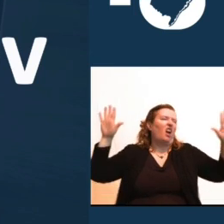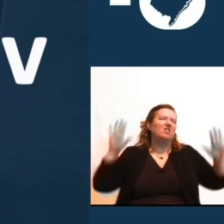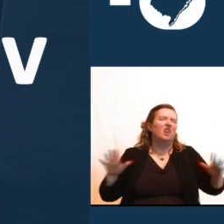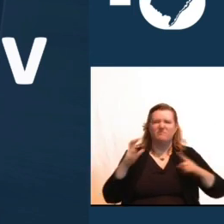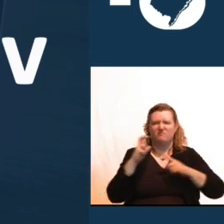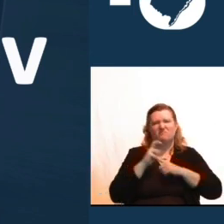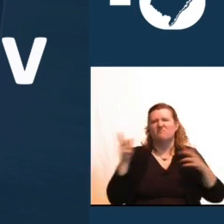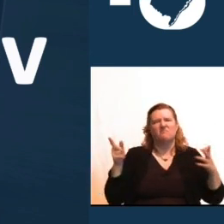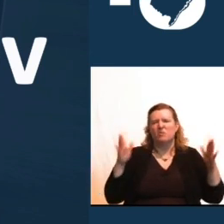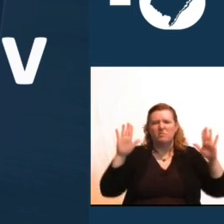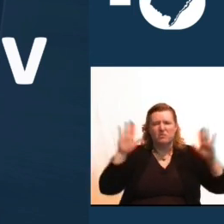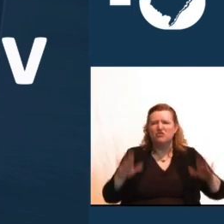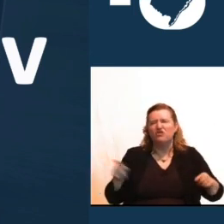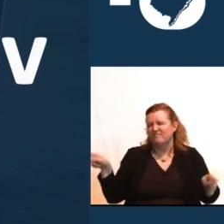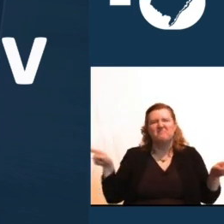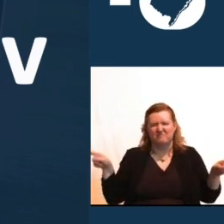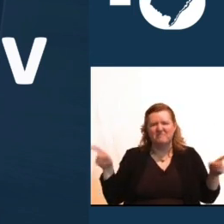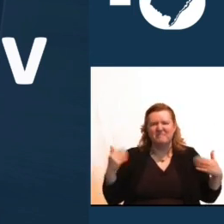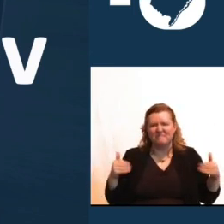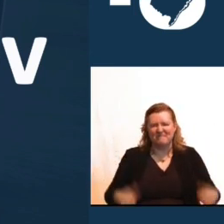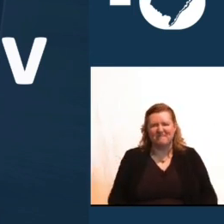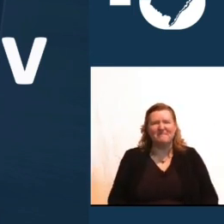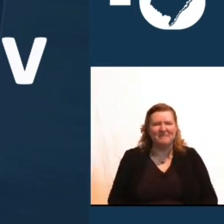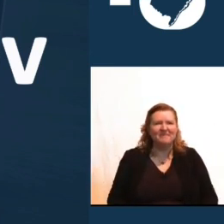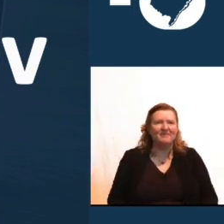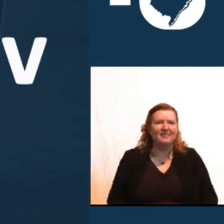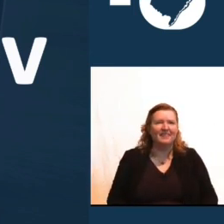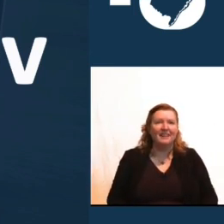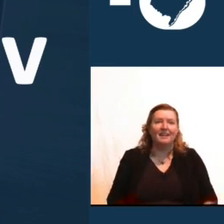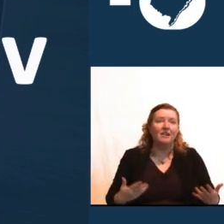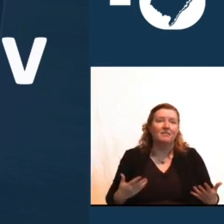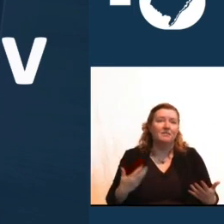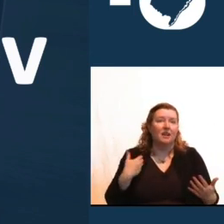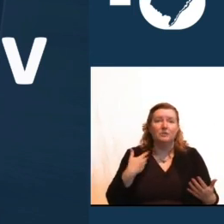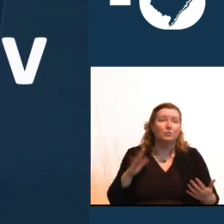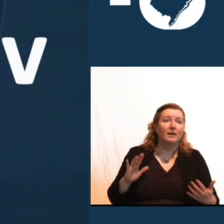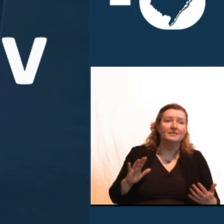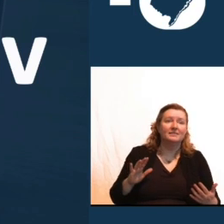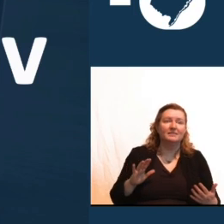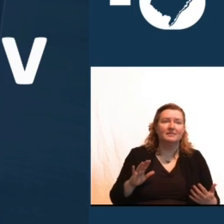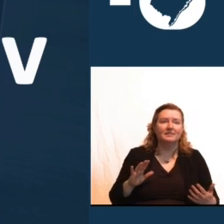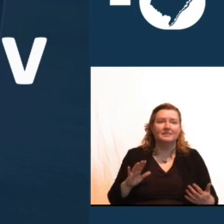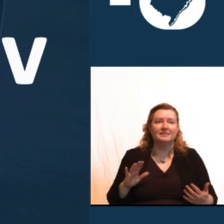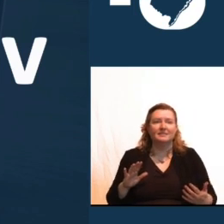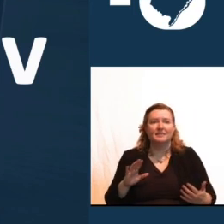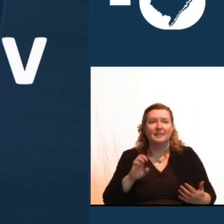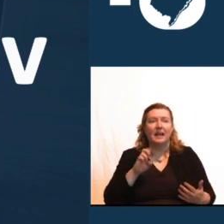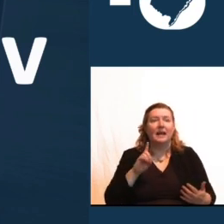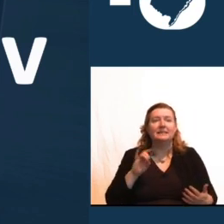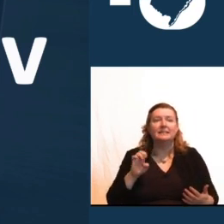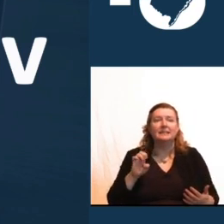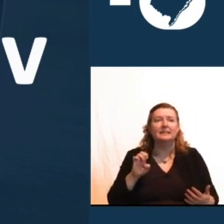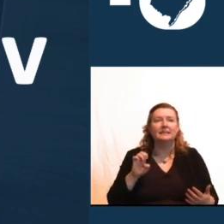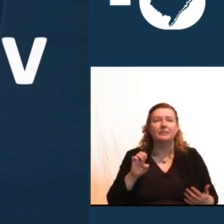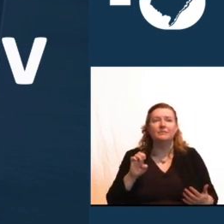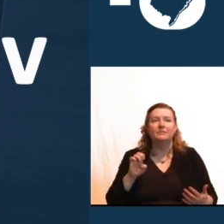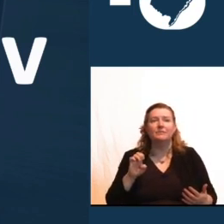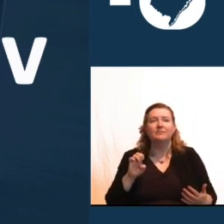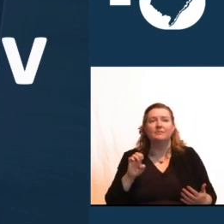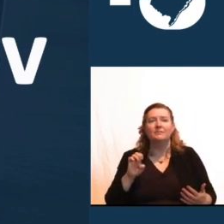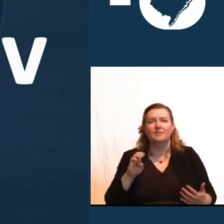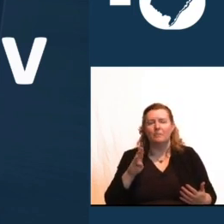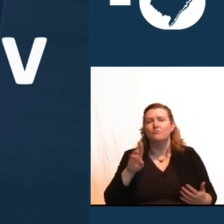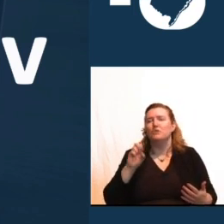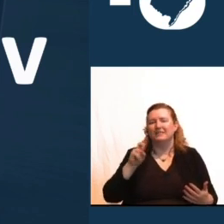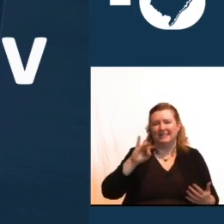He was awesome for us for a while. Thank you all not only for helping us to educate and inform, but even more